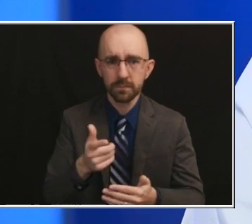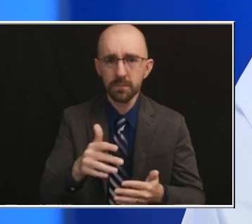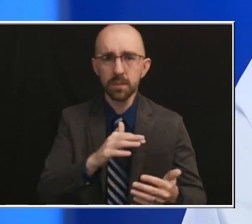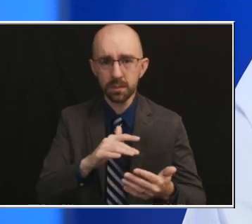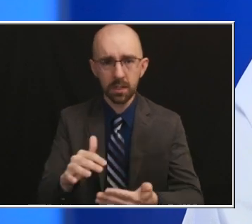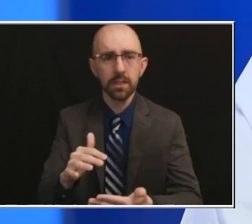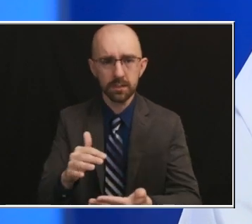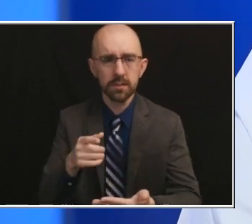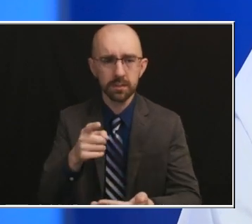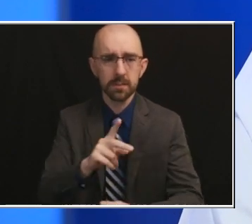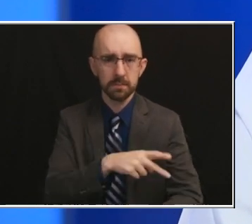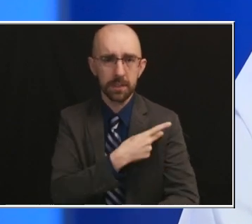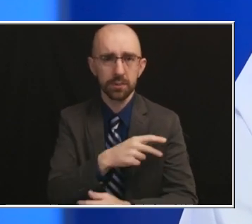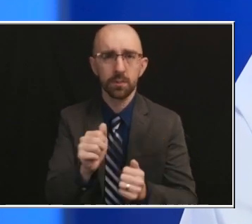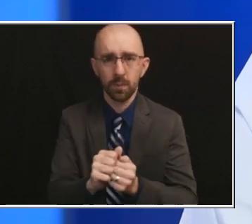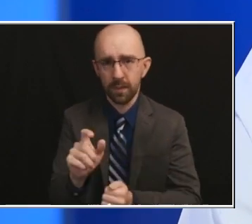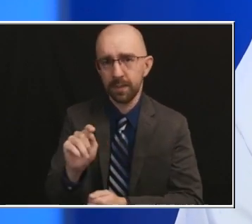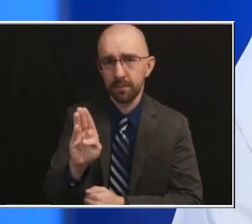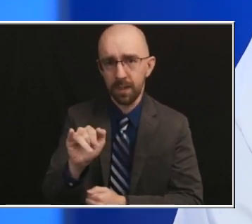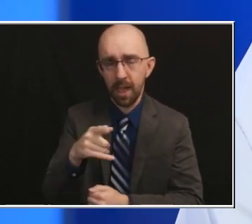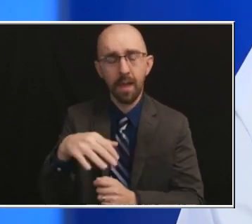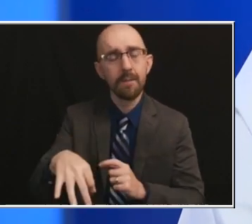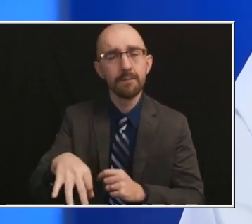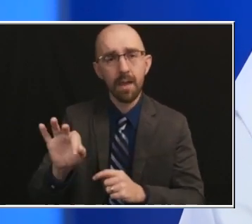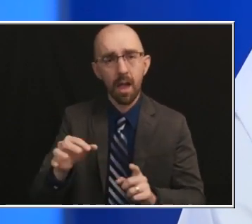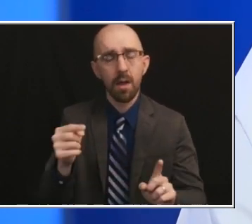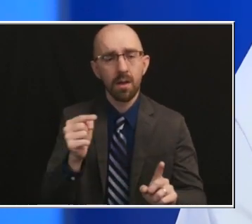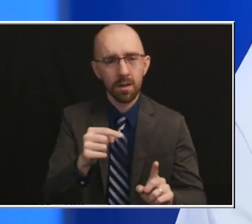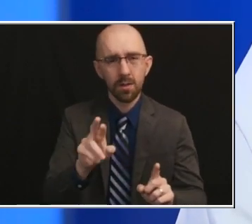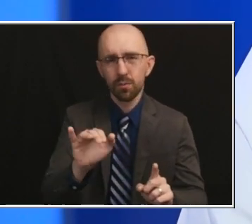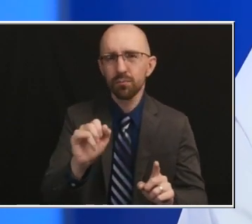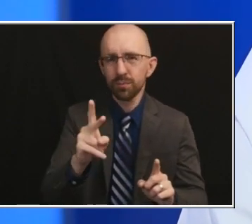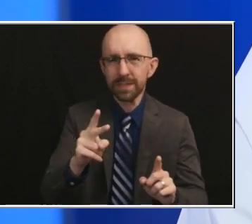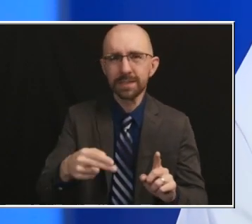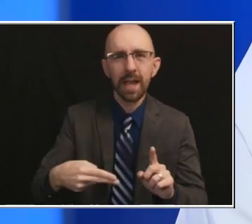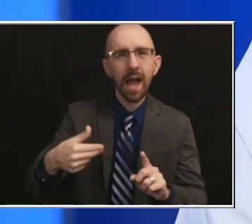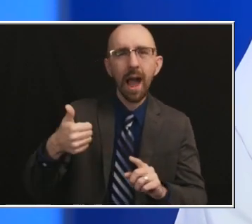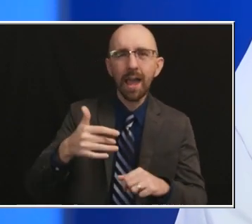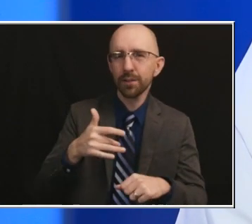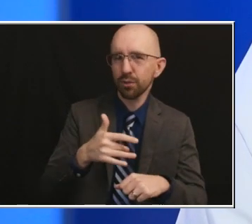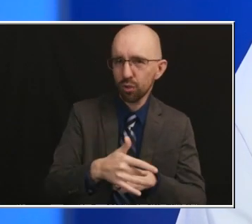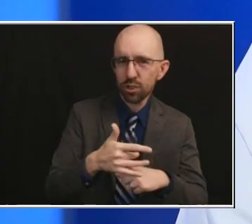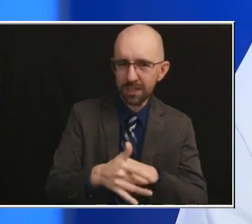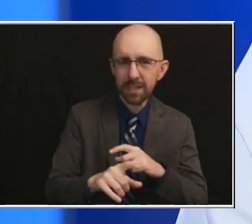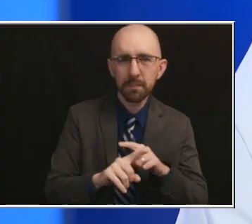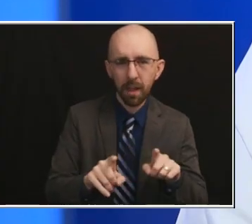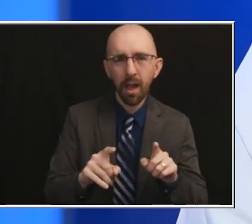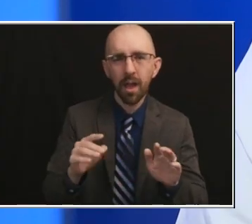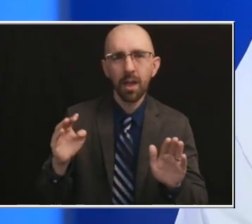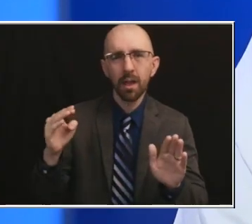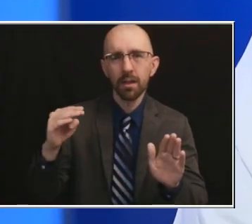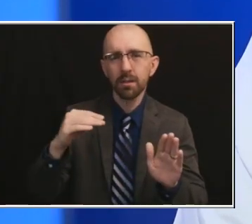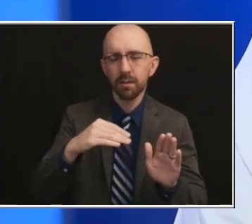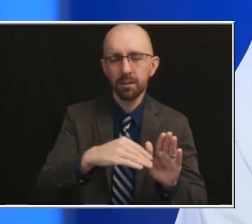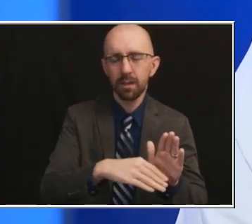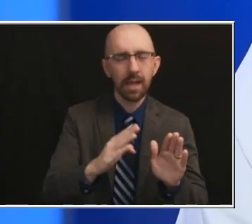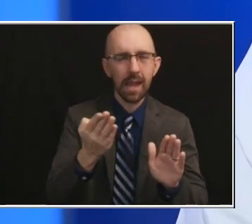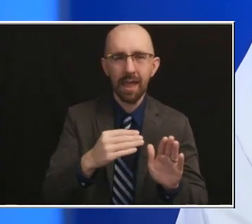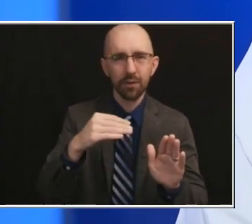patients with TBI, they found that the risk is highest early on, but it never goes down